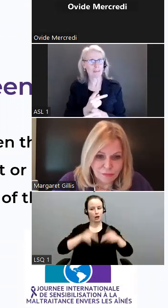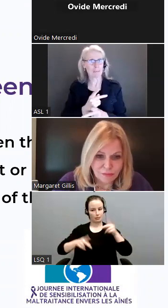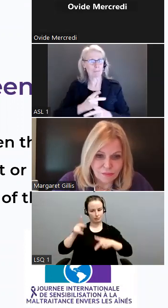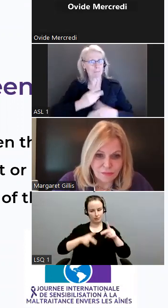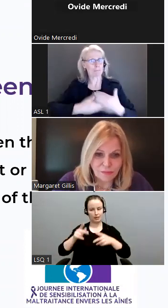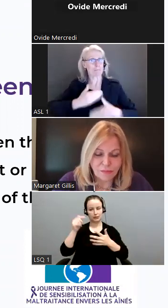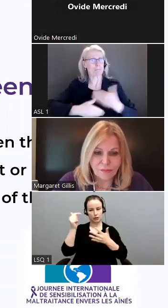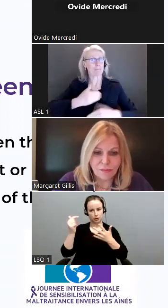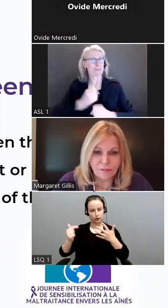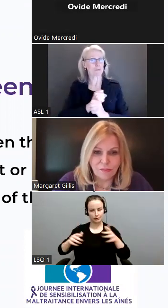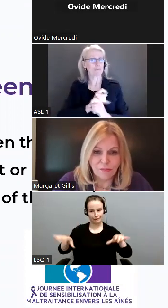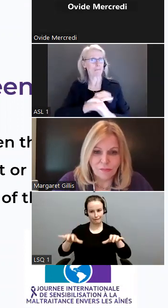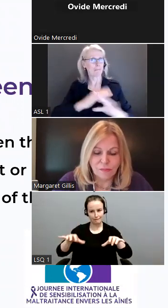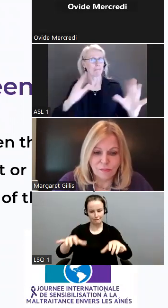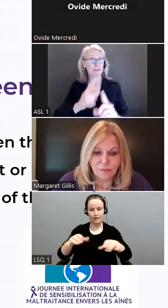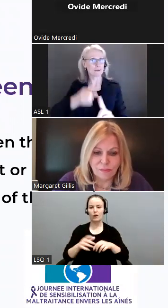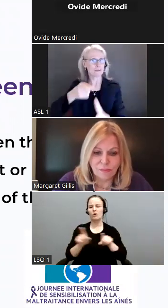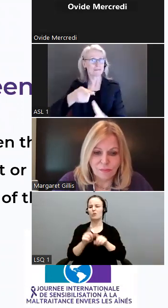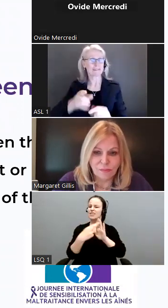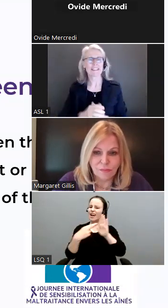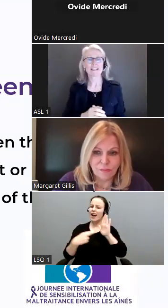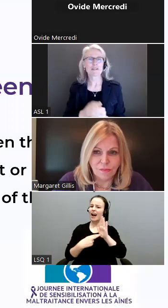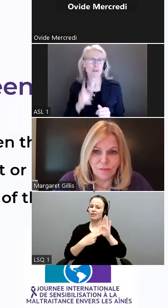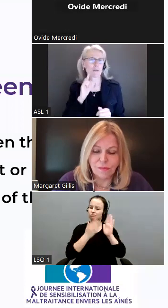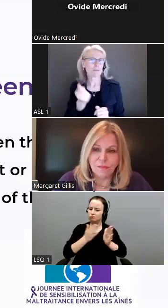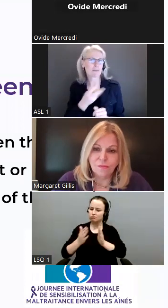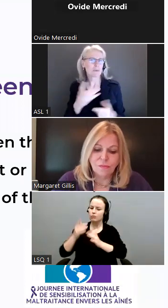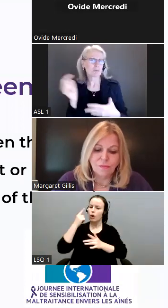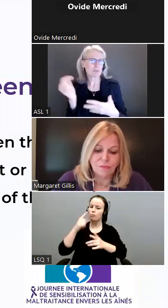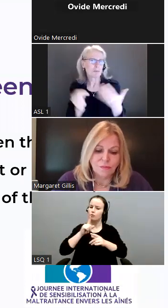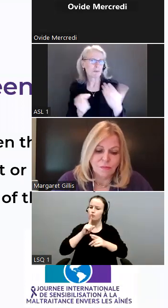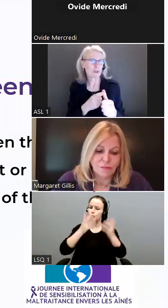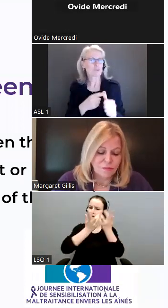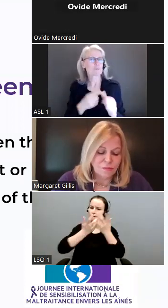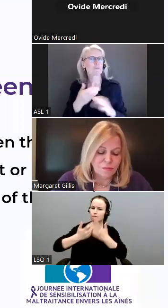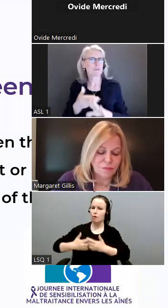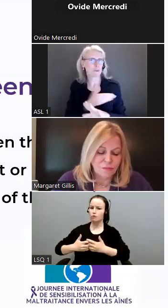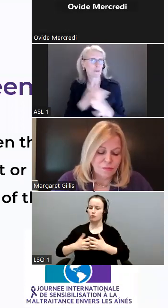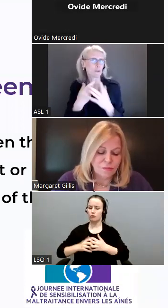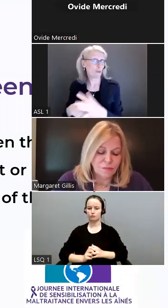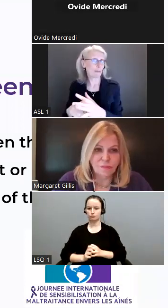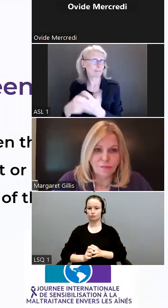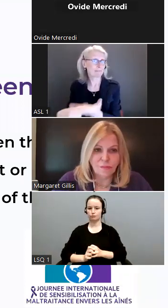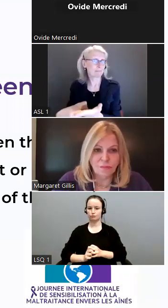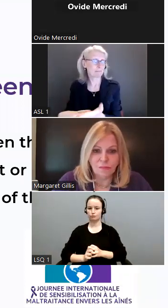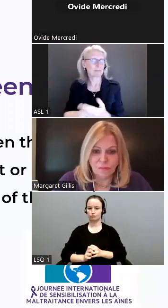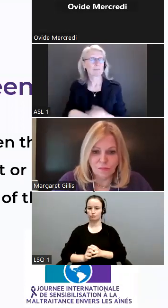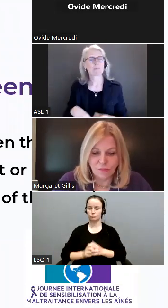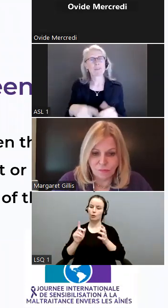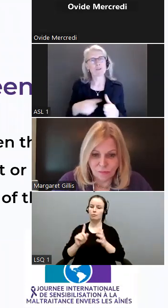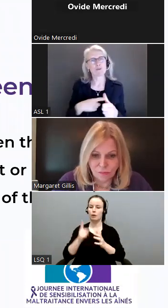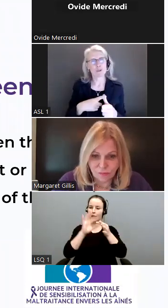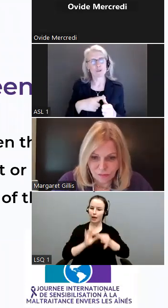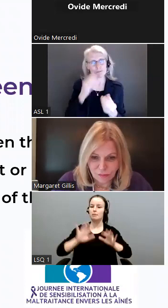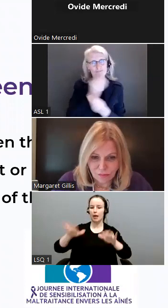going to run us through this before we actually get the event underway. So first things first, as I mentioned to the